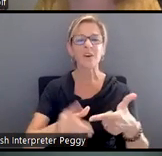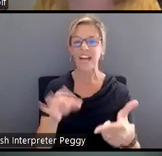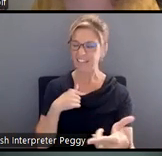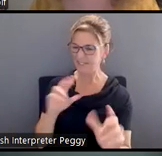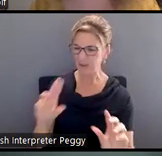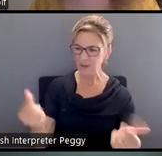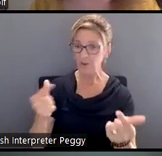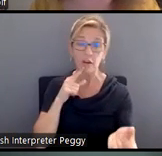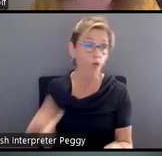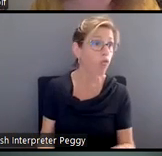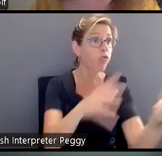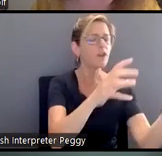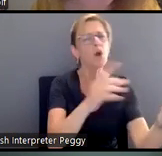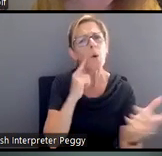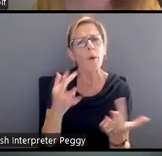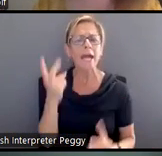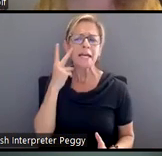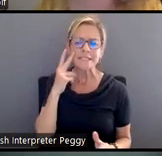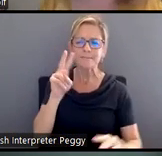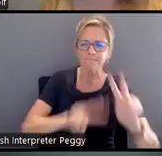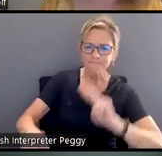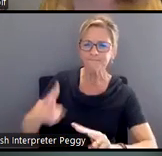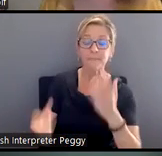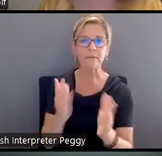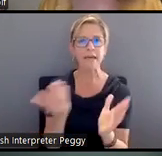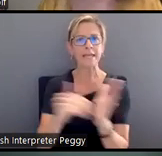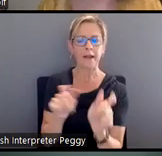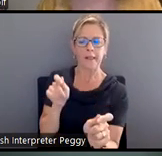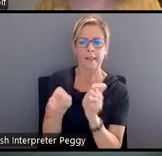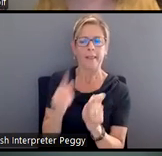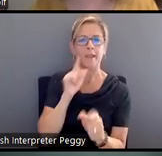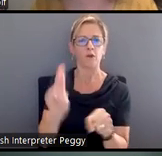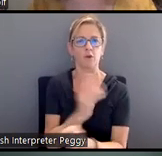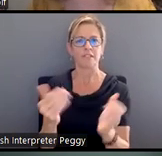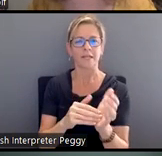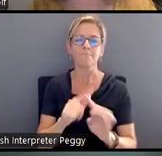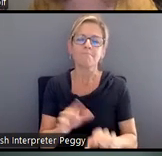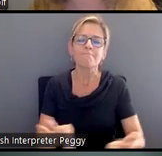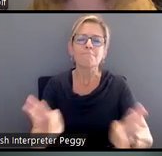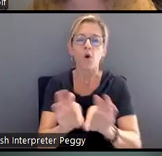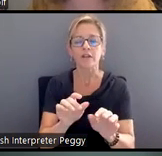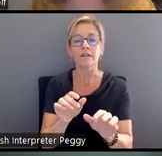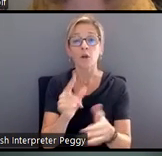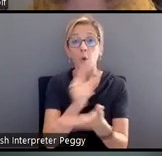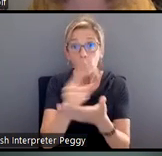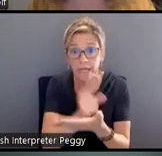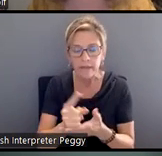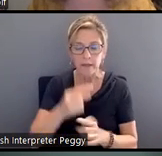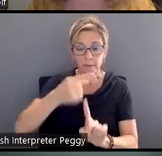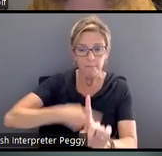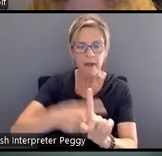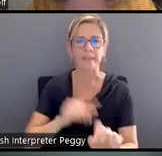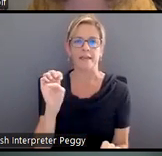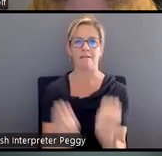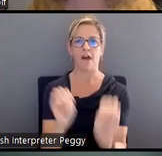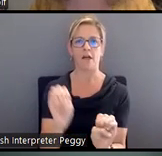because it hasn't worked right away. And you want to be constantly evaluating in weekly or monthly meetings. You always want to